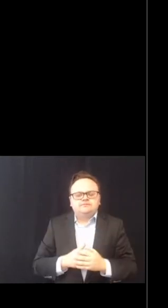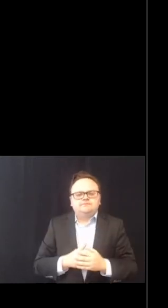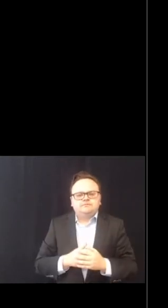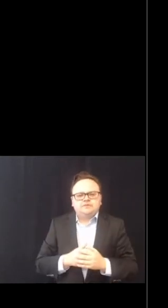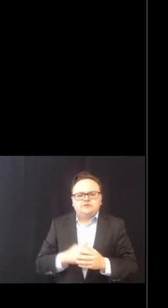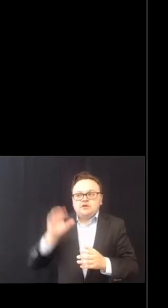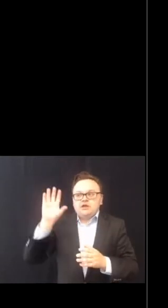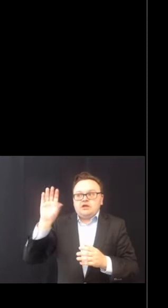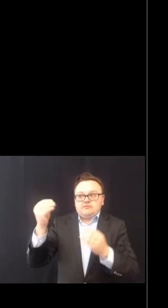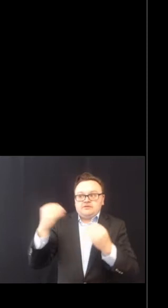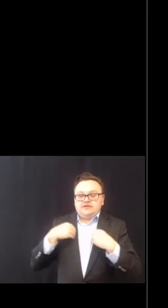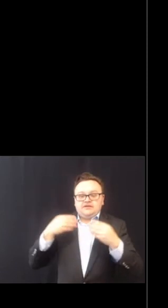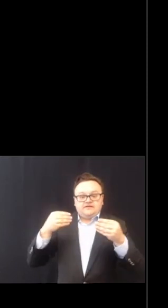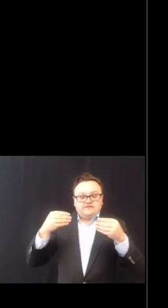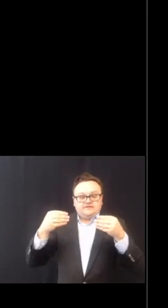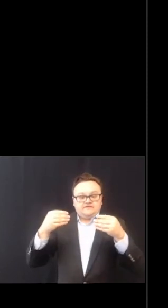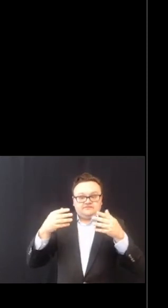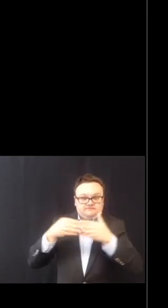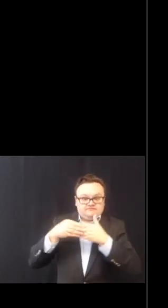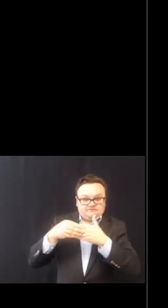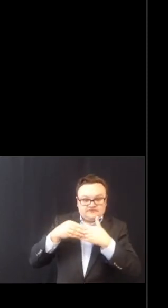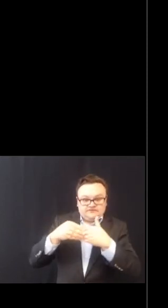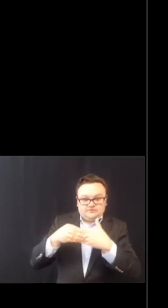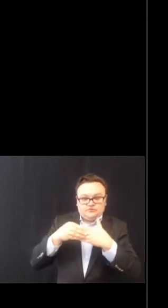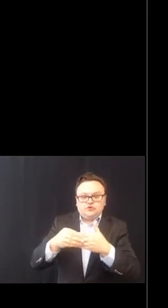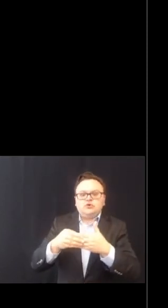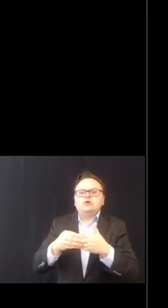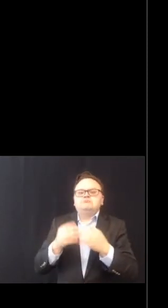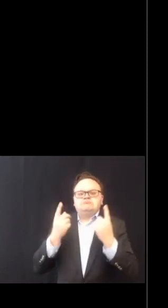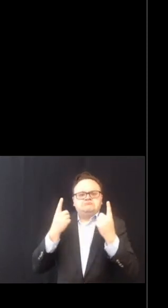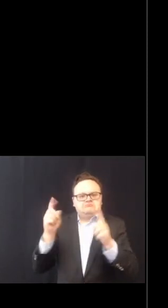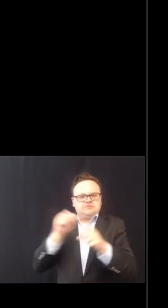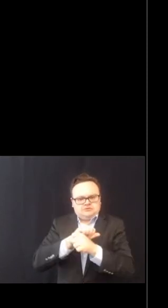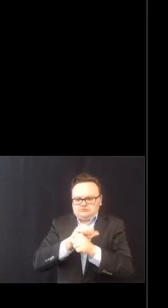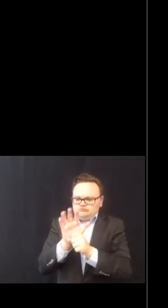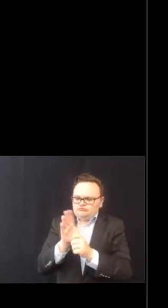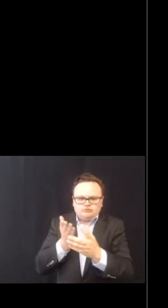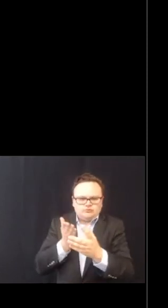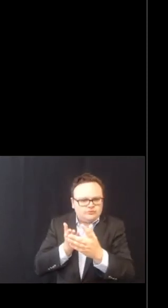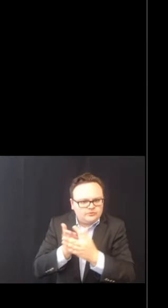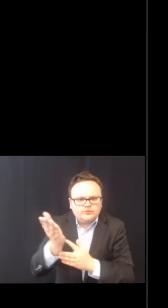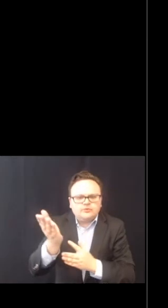get through the main bulk of the COVID issue in Florida. We got through the